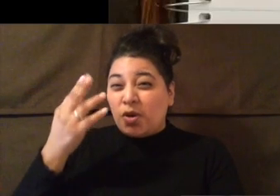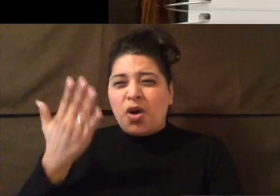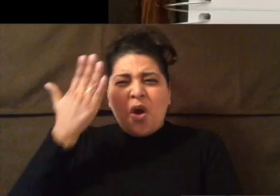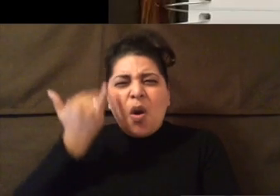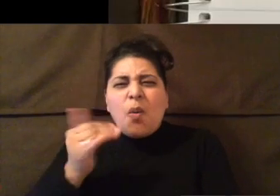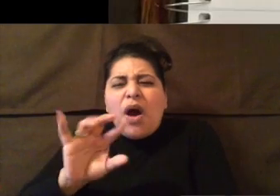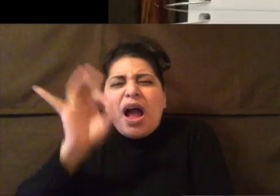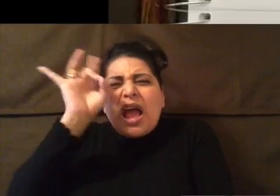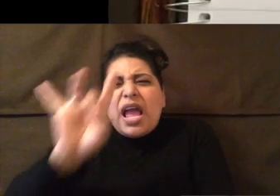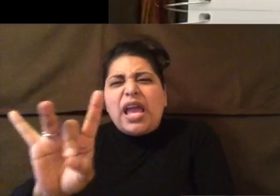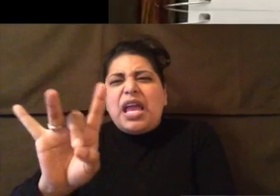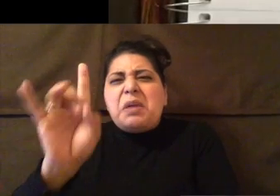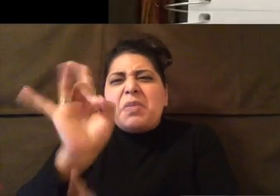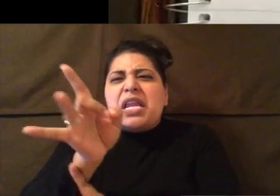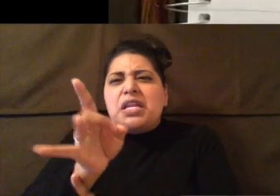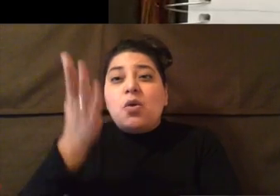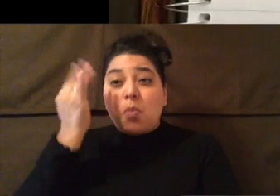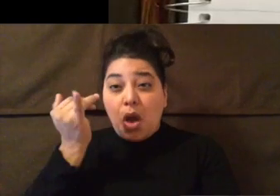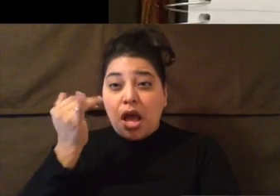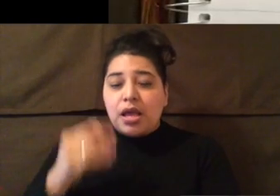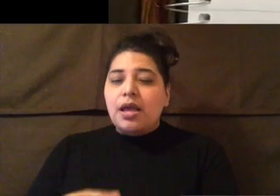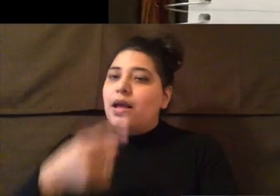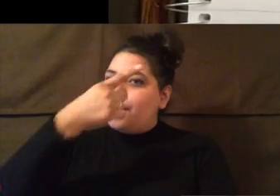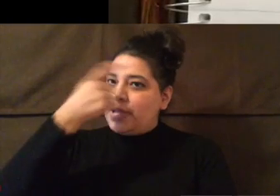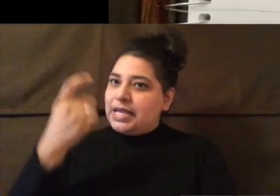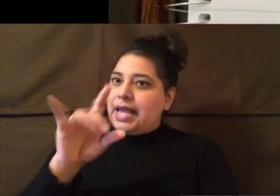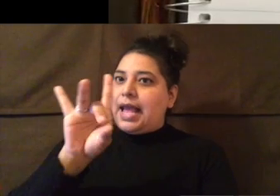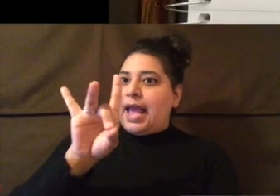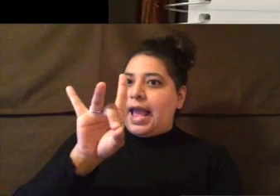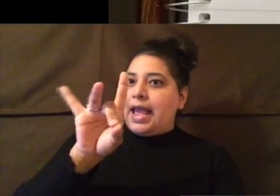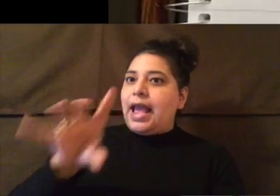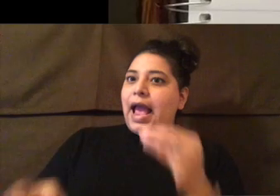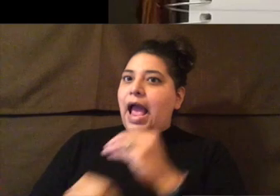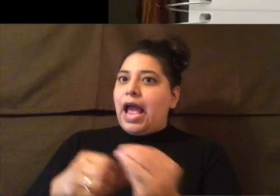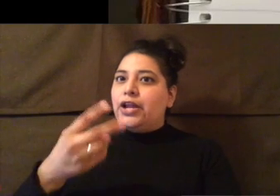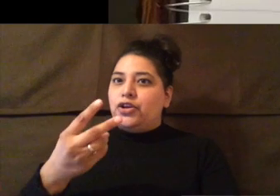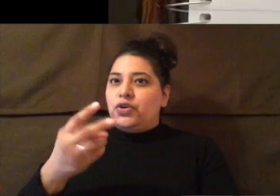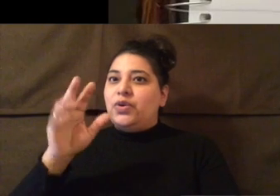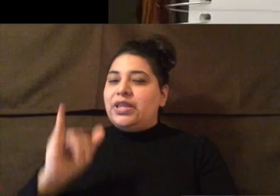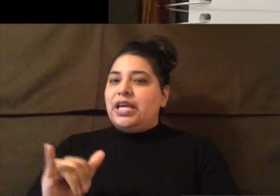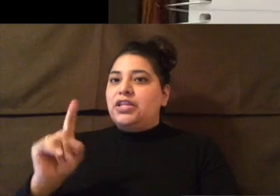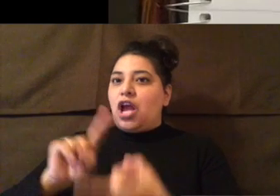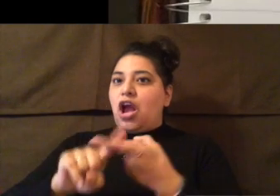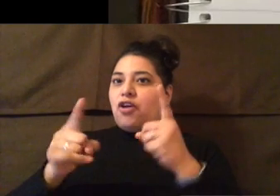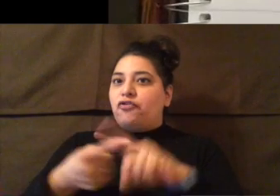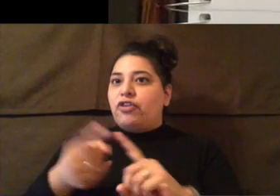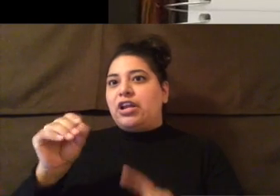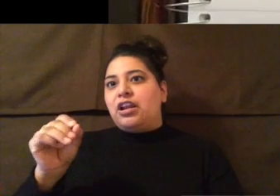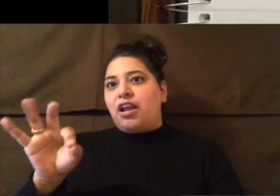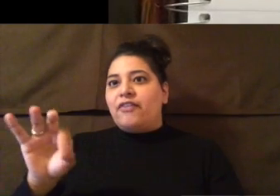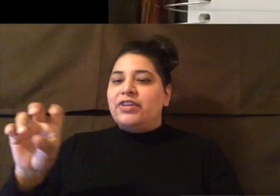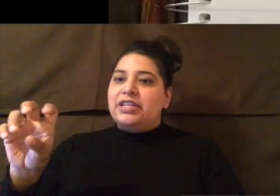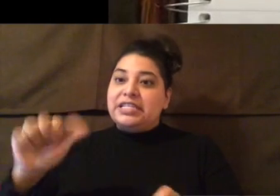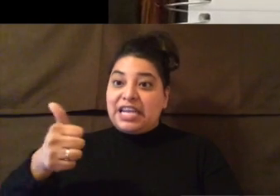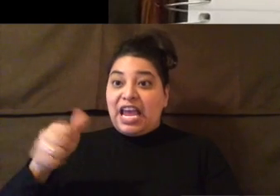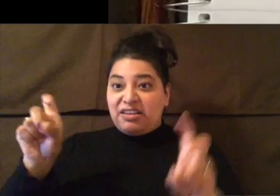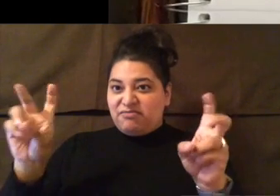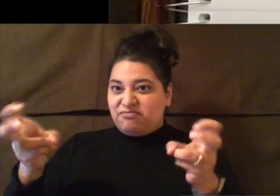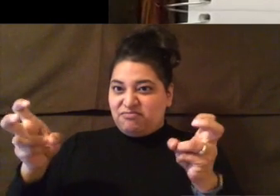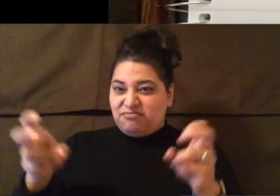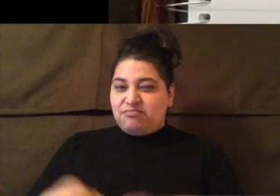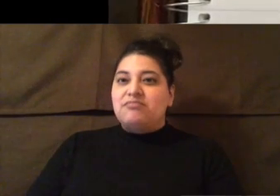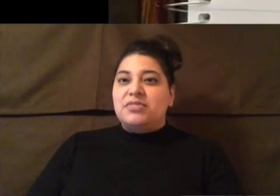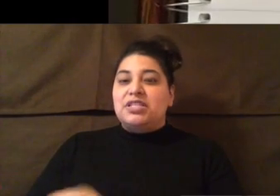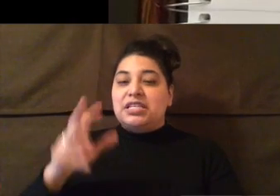The reason why I'm adding 8 minutes is because 8 and 2 are friends of 10. So this 2